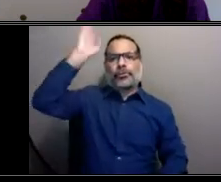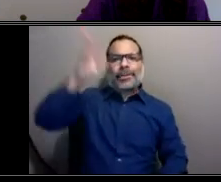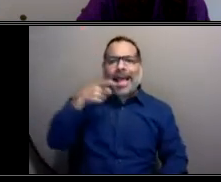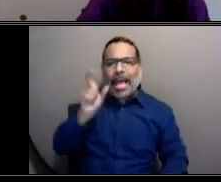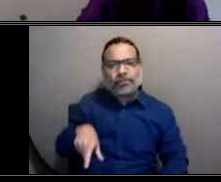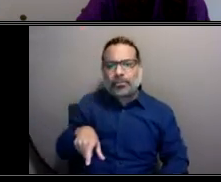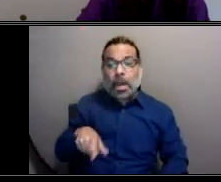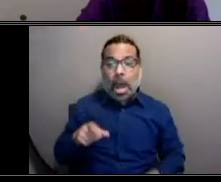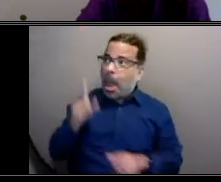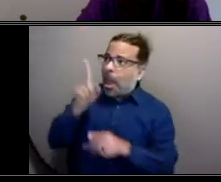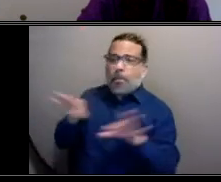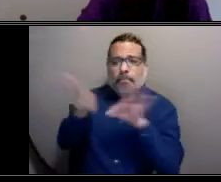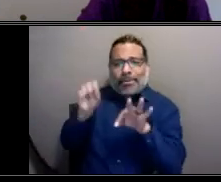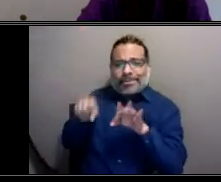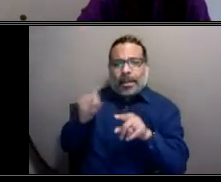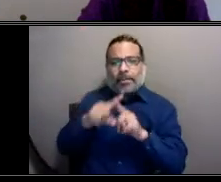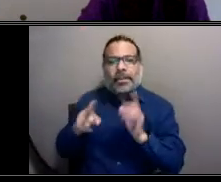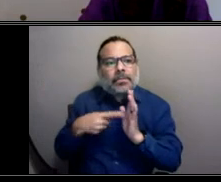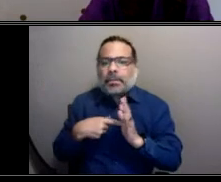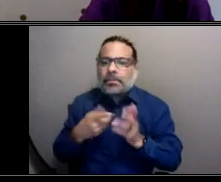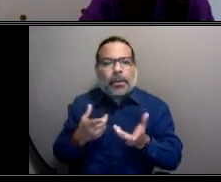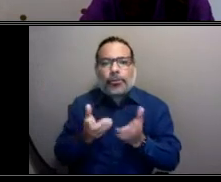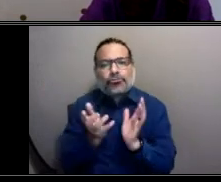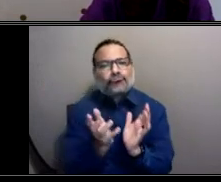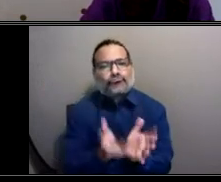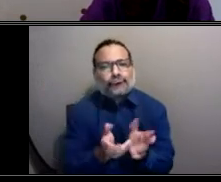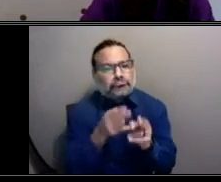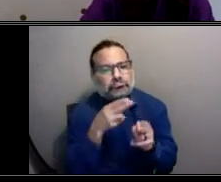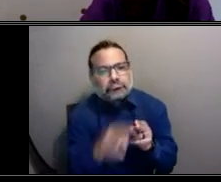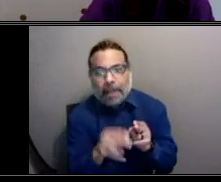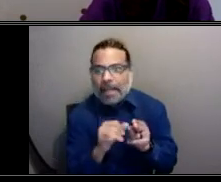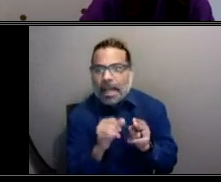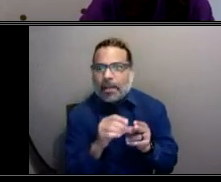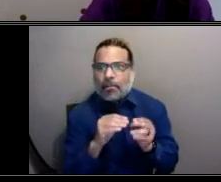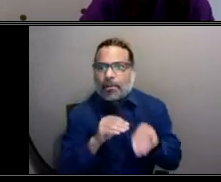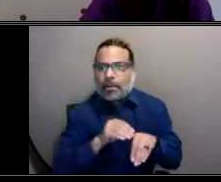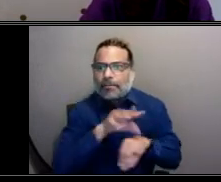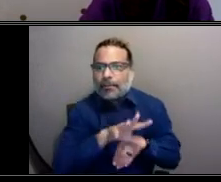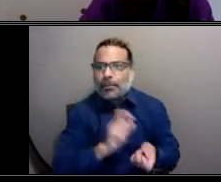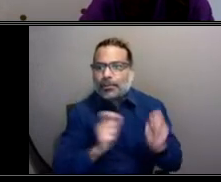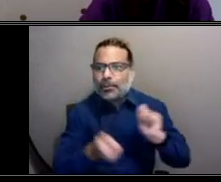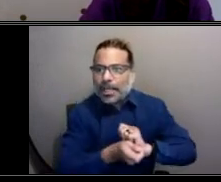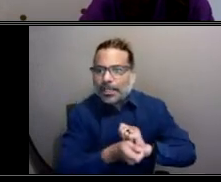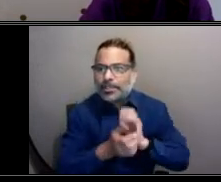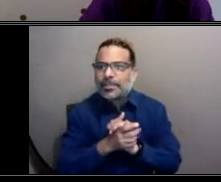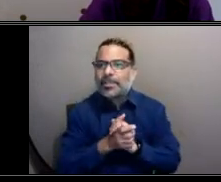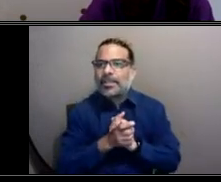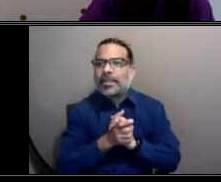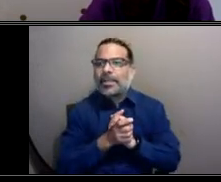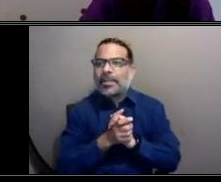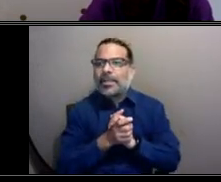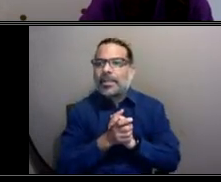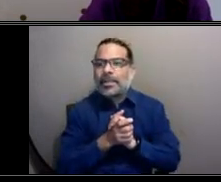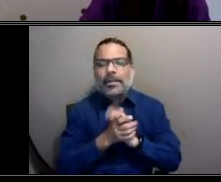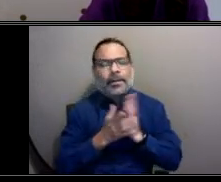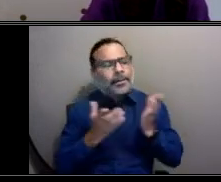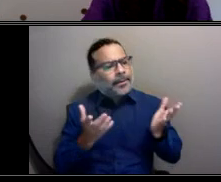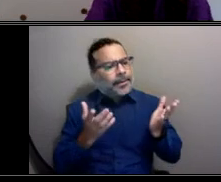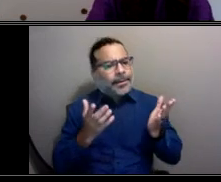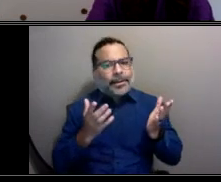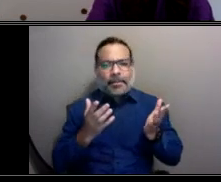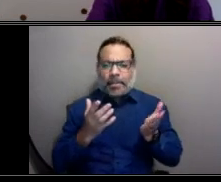think change sometimes happens in little ways. And sticking to it, keeping at it, talking about, like for us,